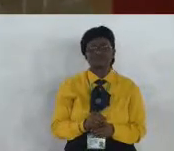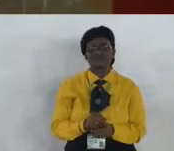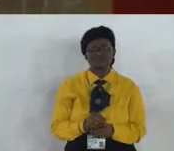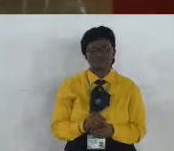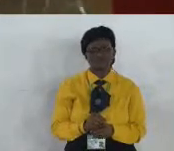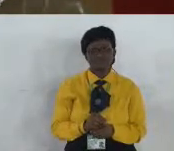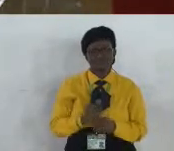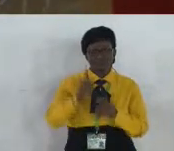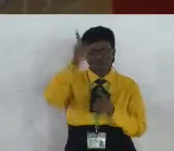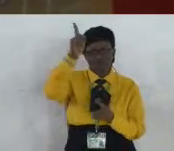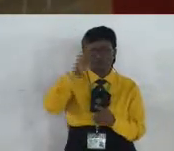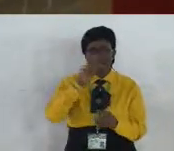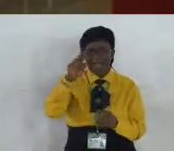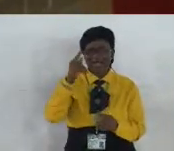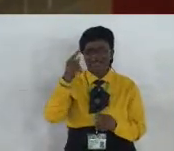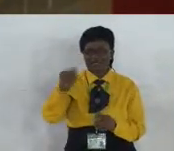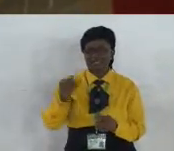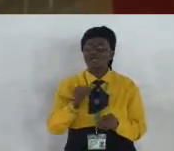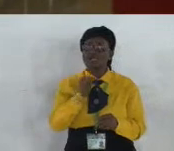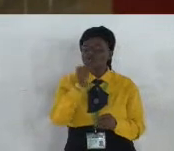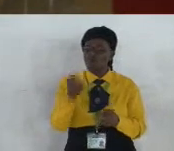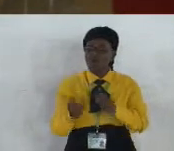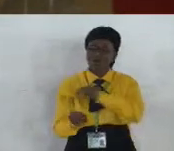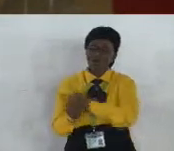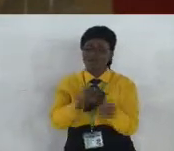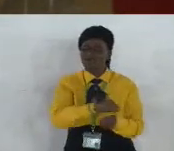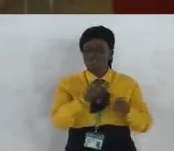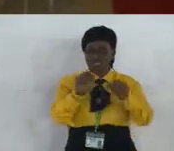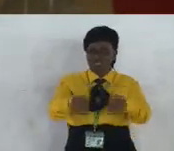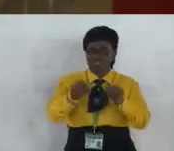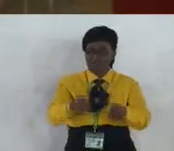You are the unchangeable changer.